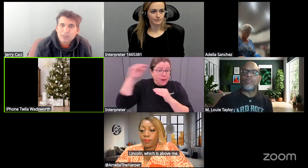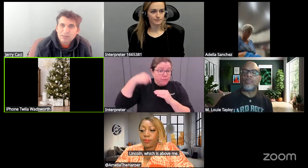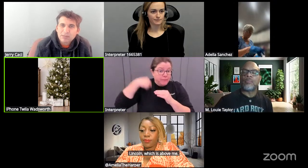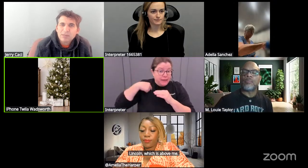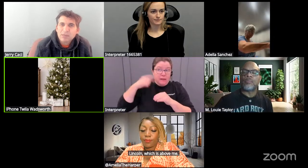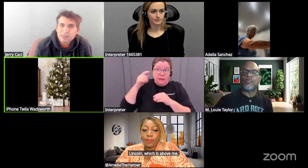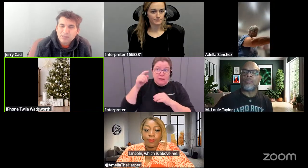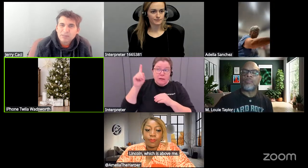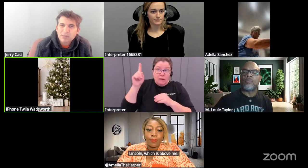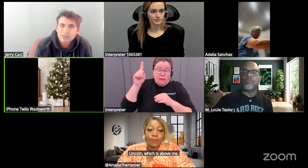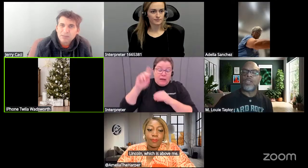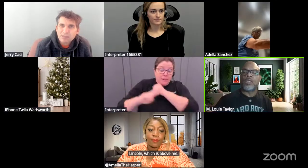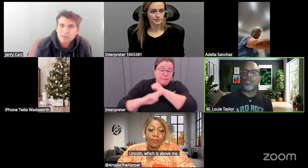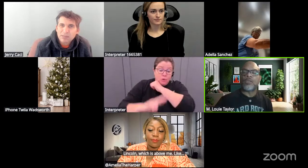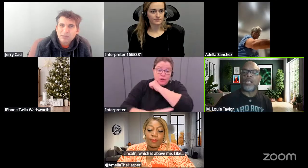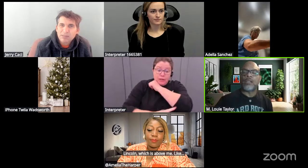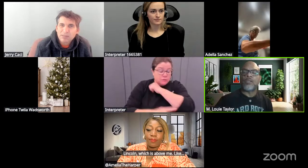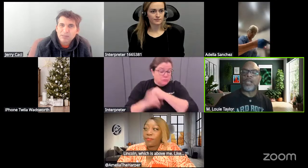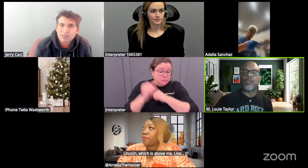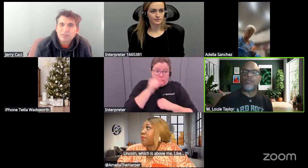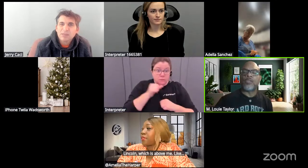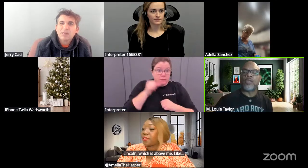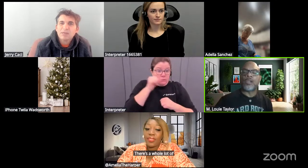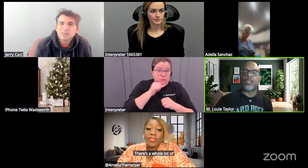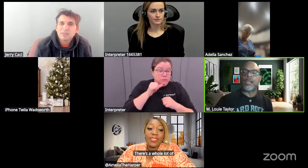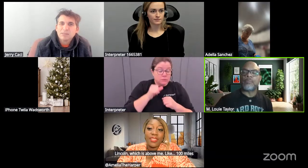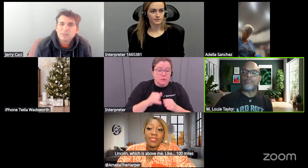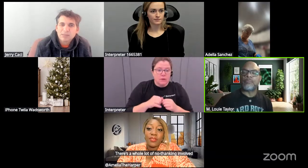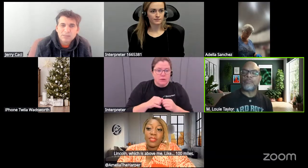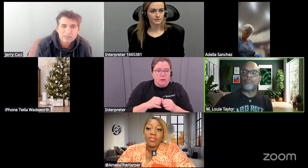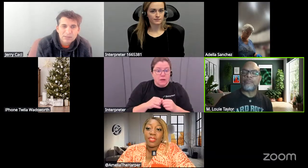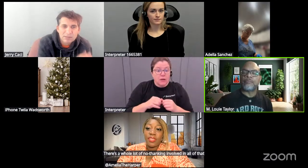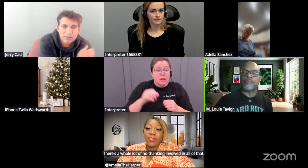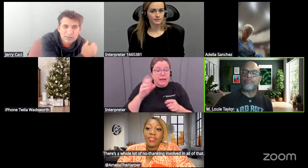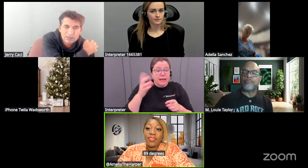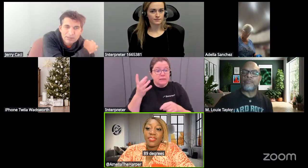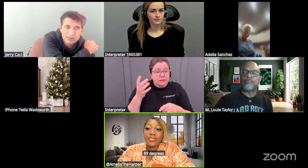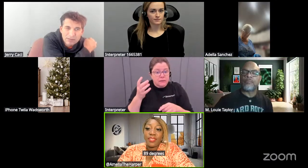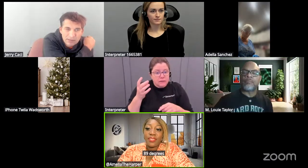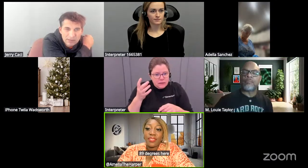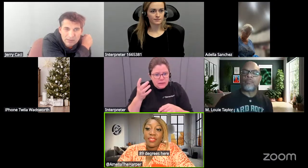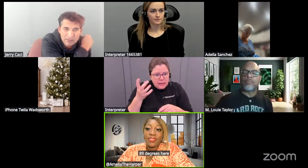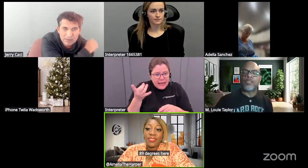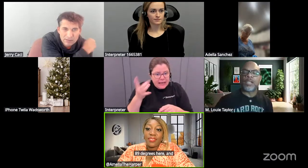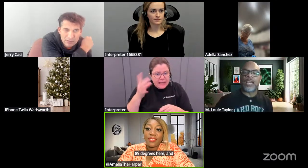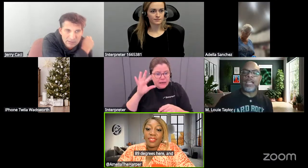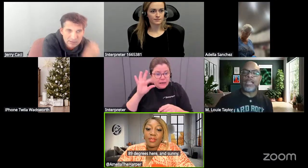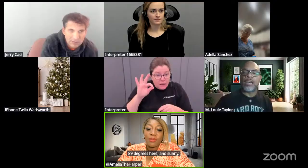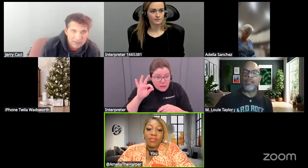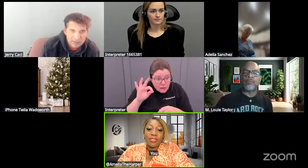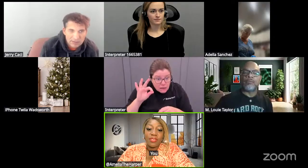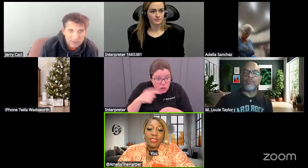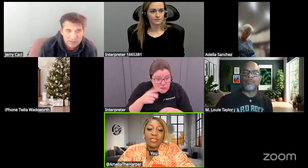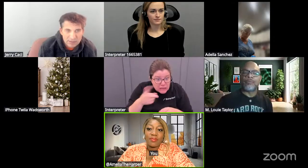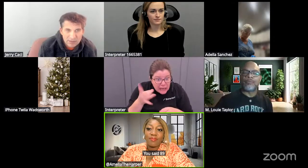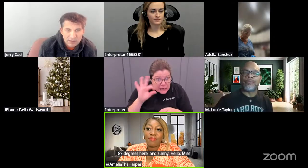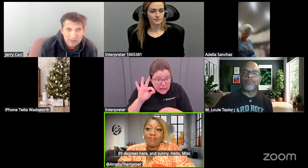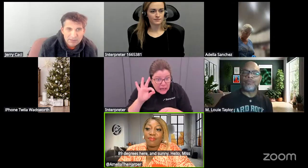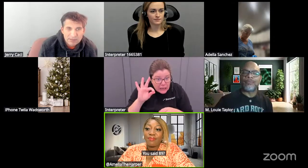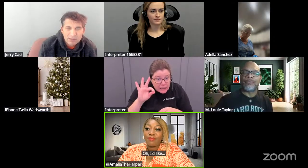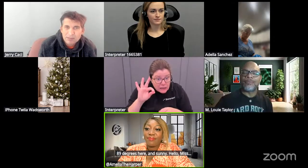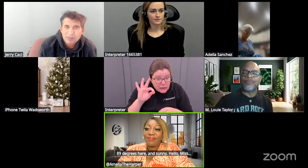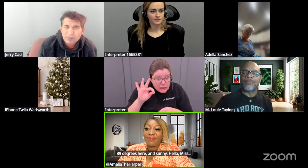like Yeah, there's a whole lot of 100 no thank miles. you involved in all of that. 89 degrees here and sunny. You say Oh, I'd 89? like,